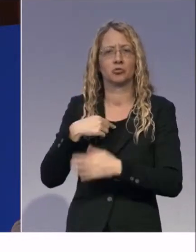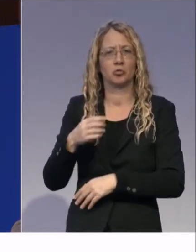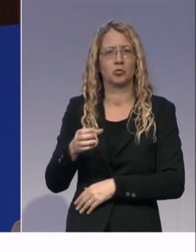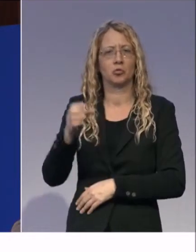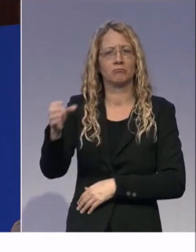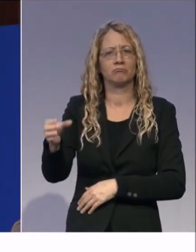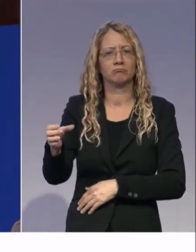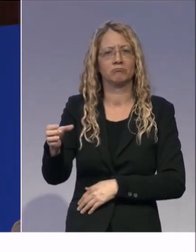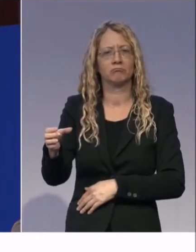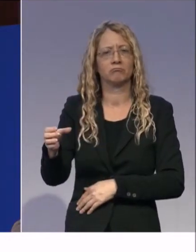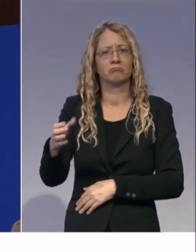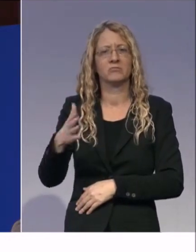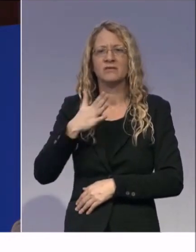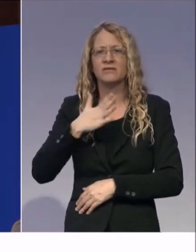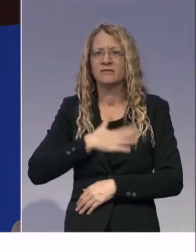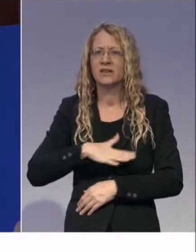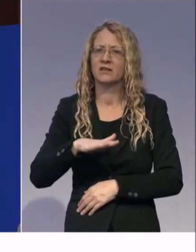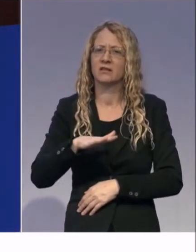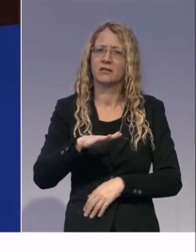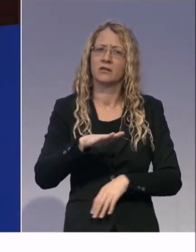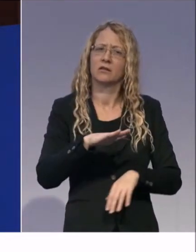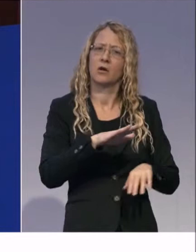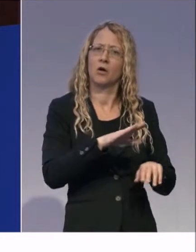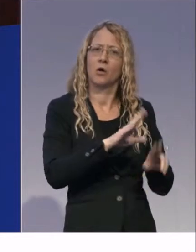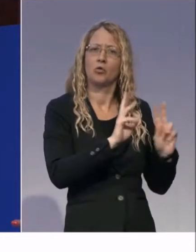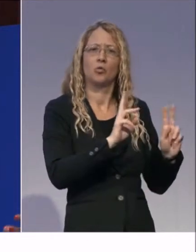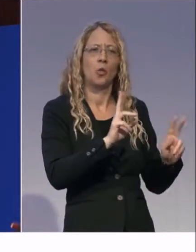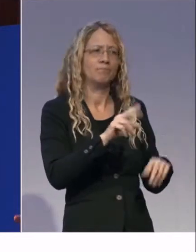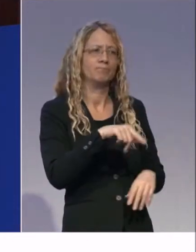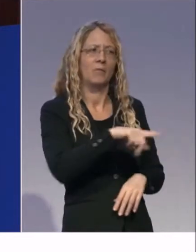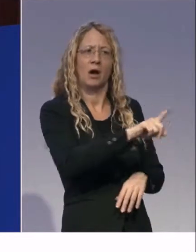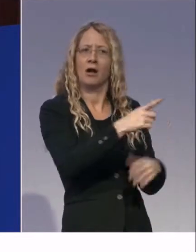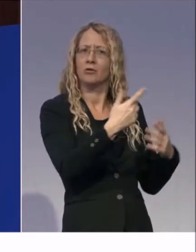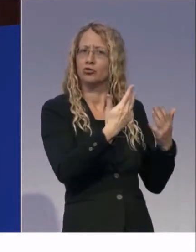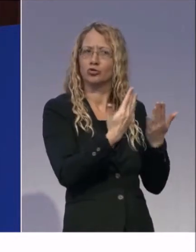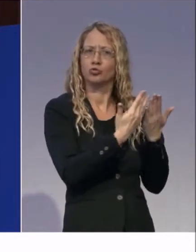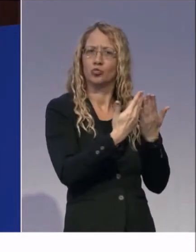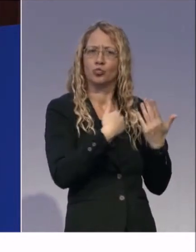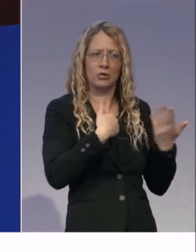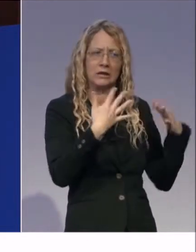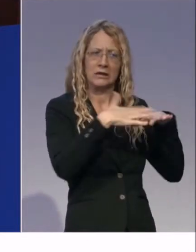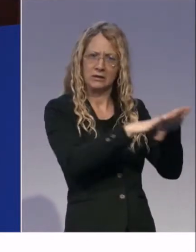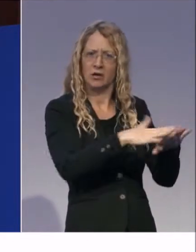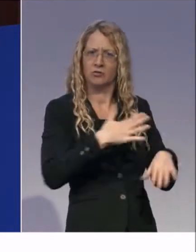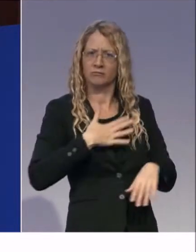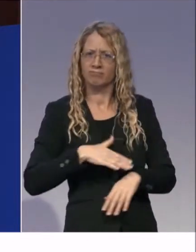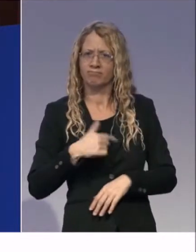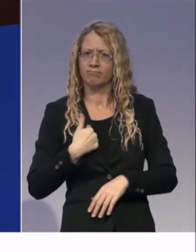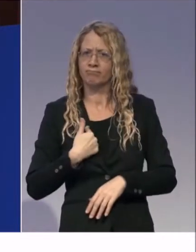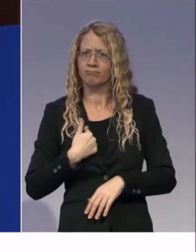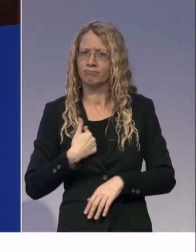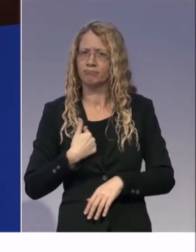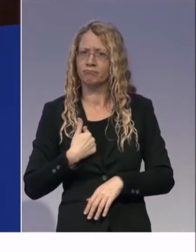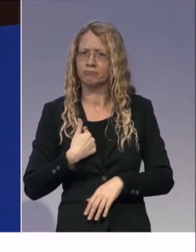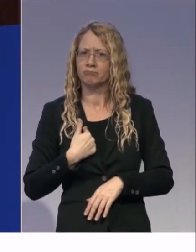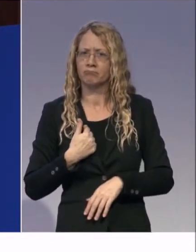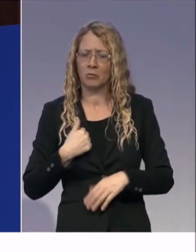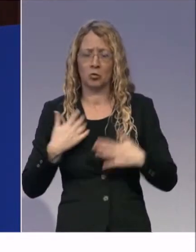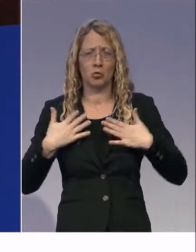school, and because I have not only physical disability,